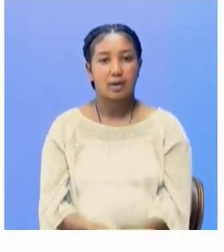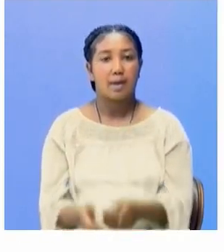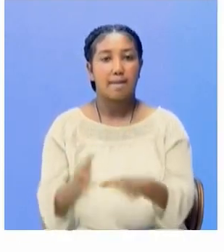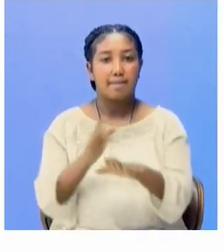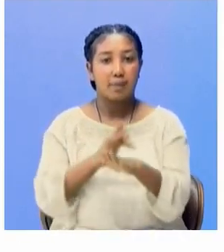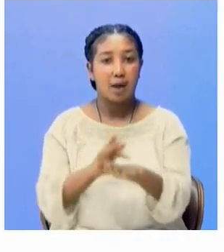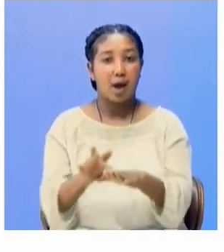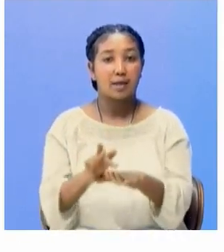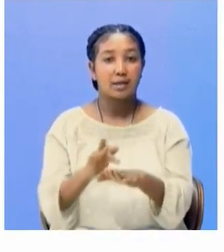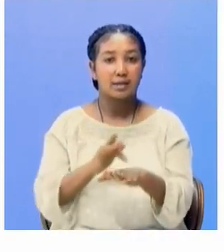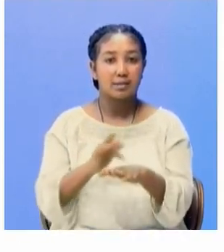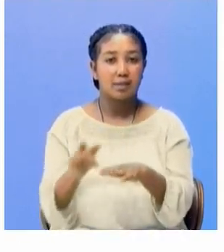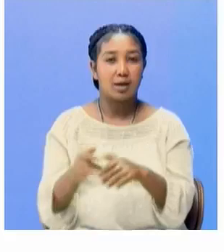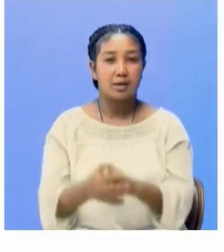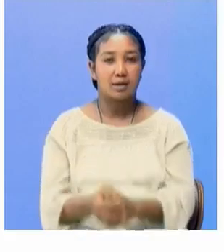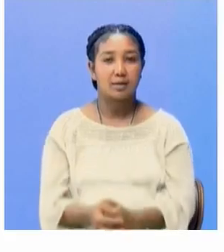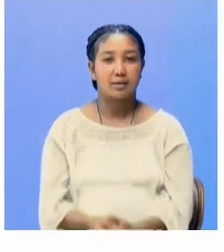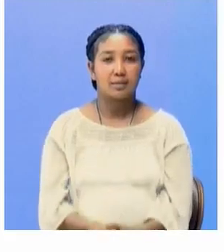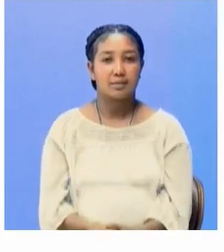Blank